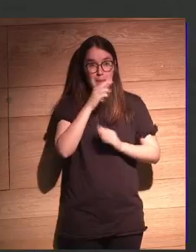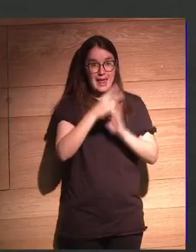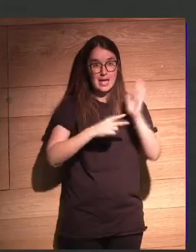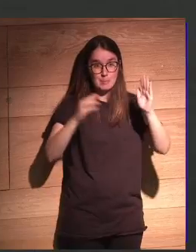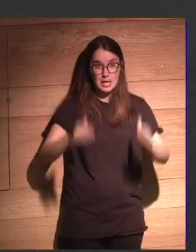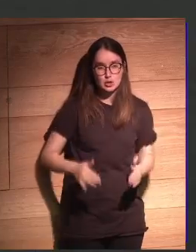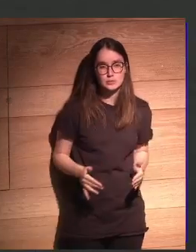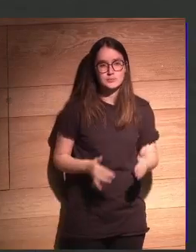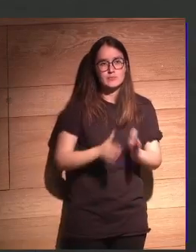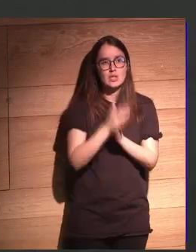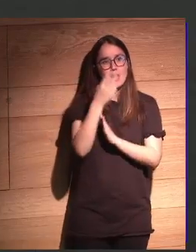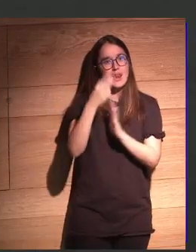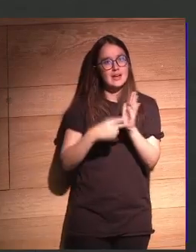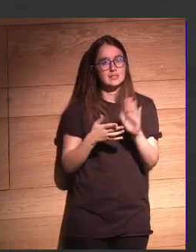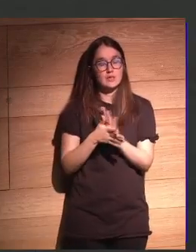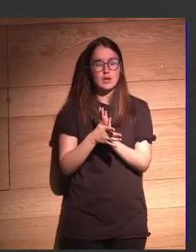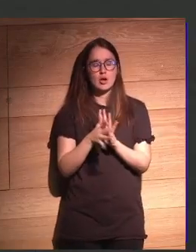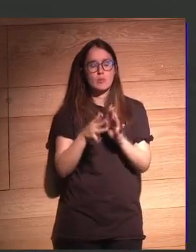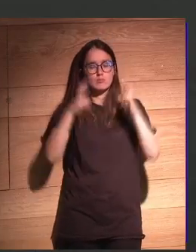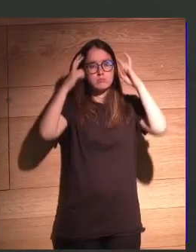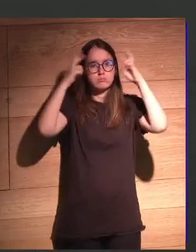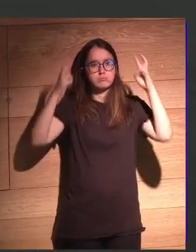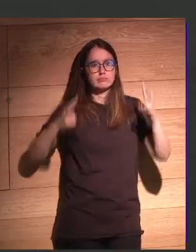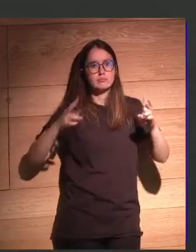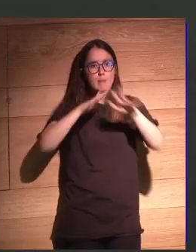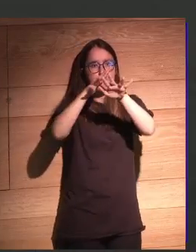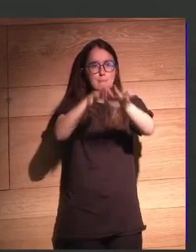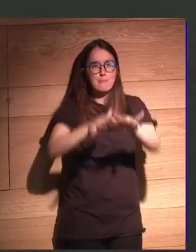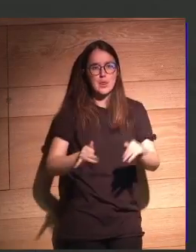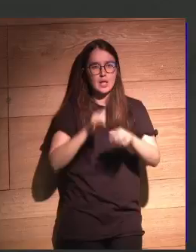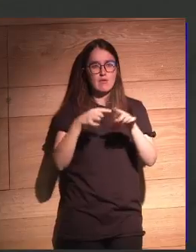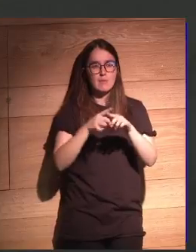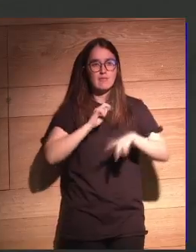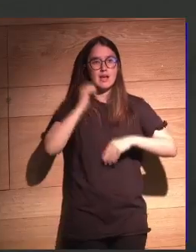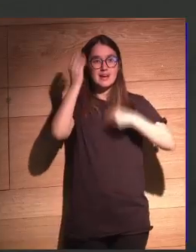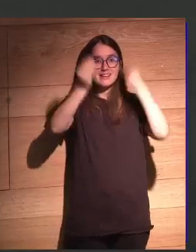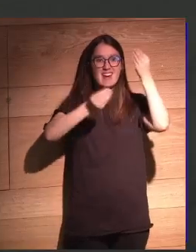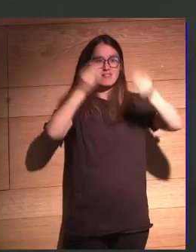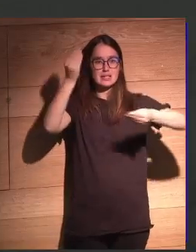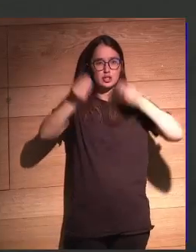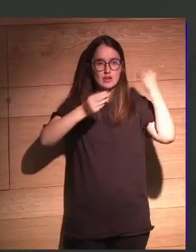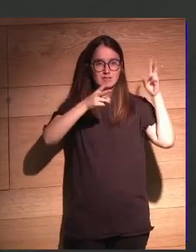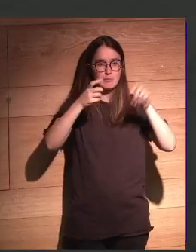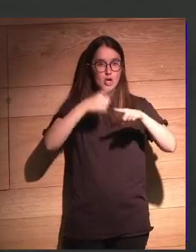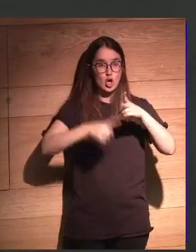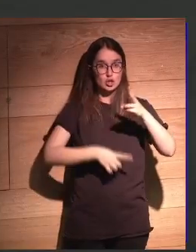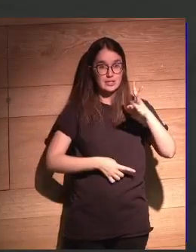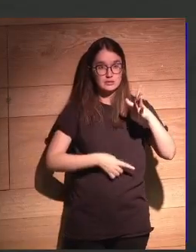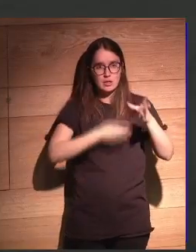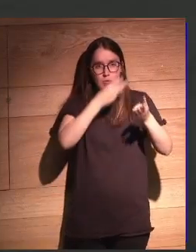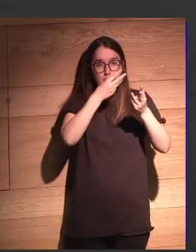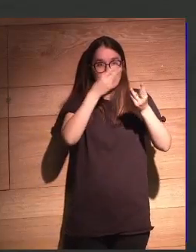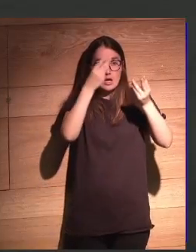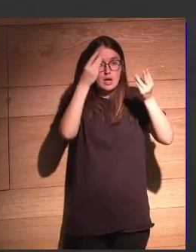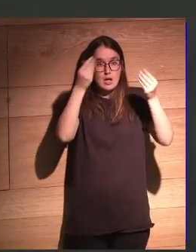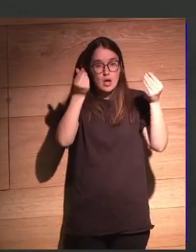little time to reflect and to read a book, and reading a book is an oasis in our lives that makes us